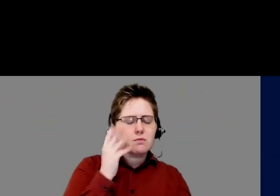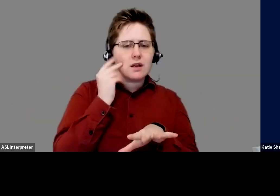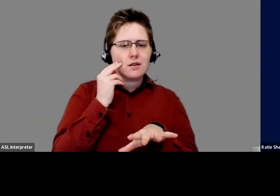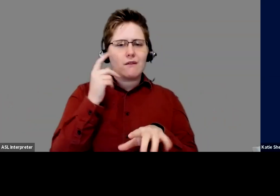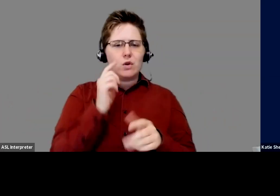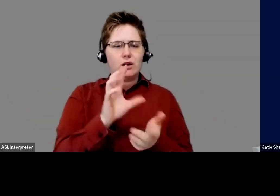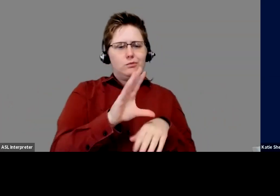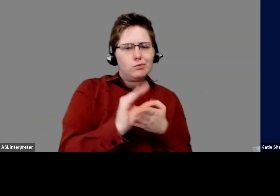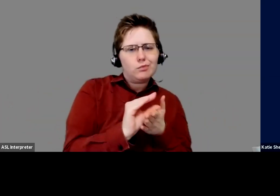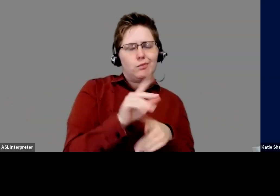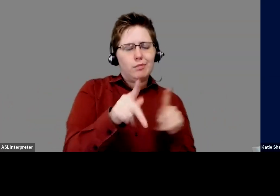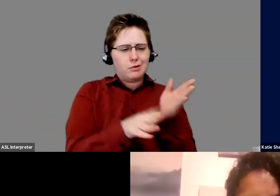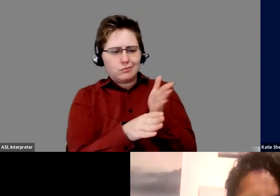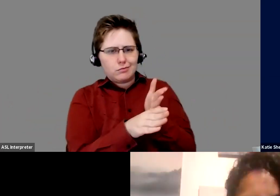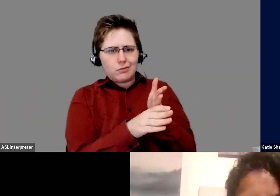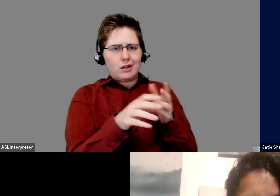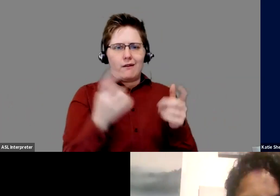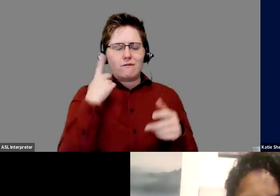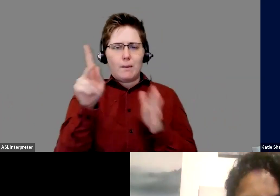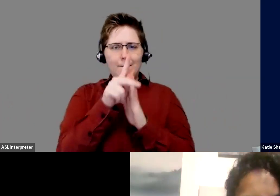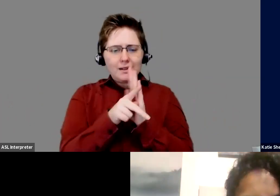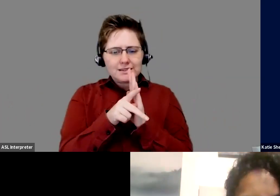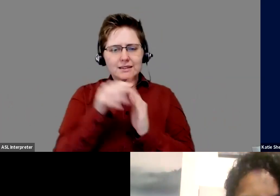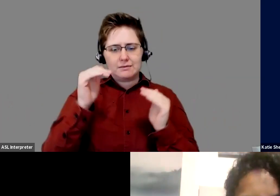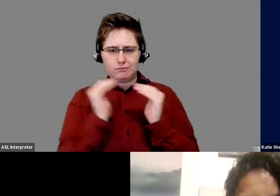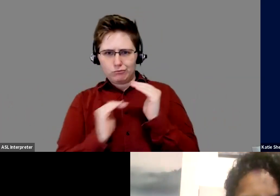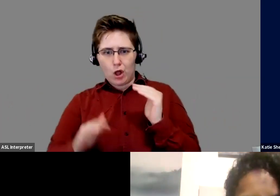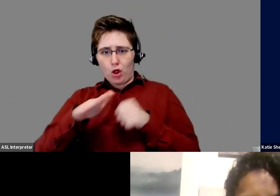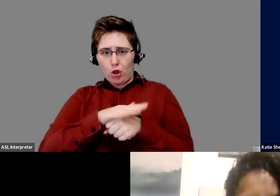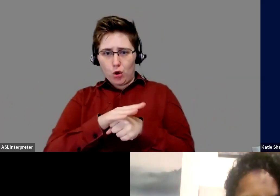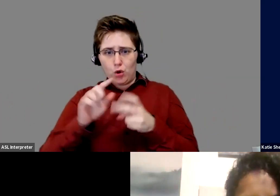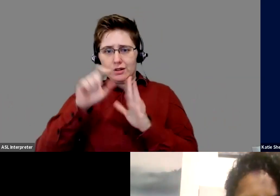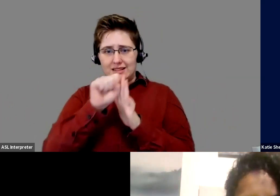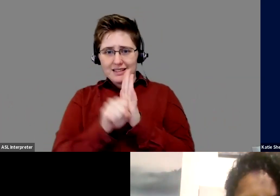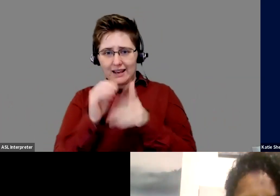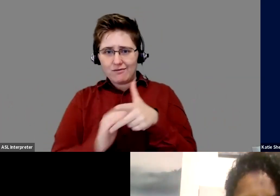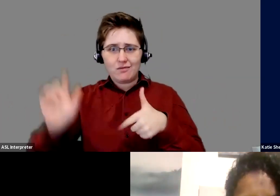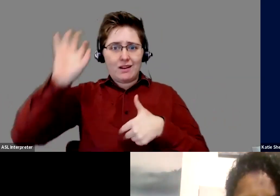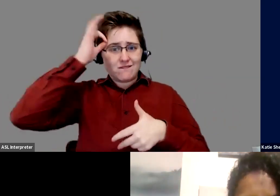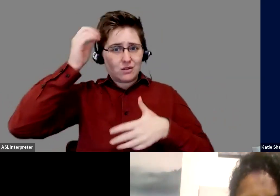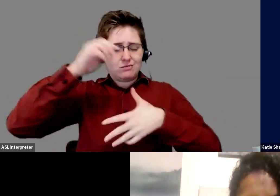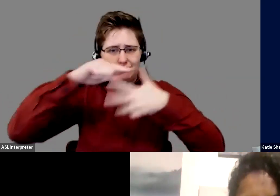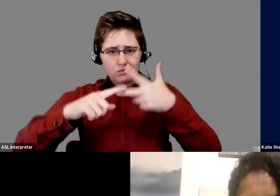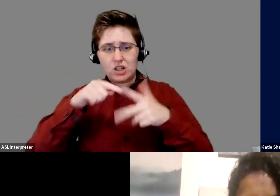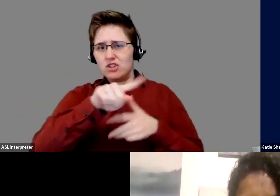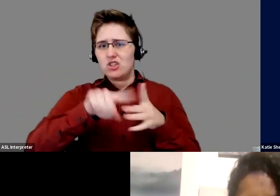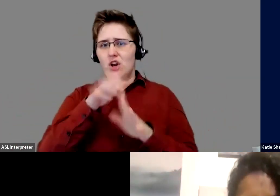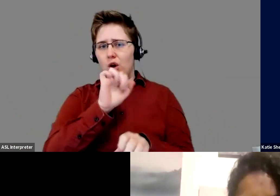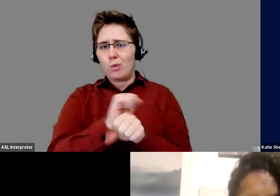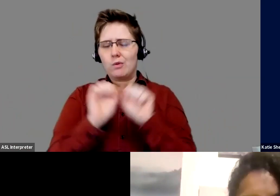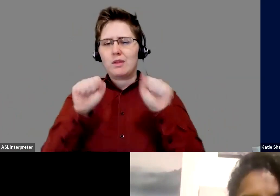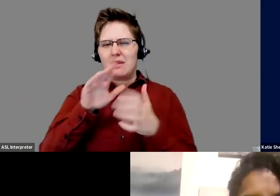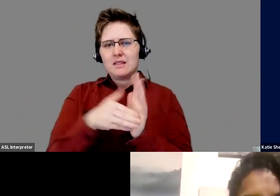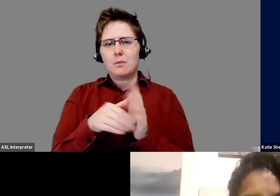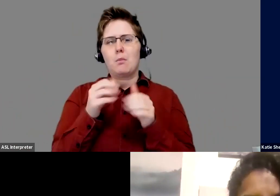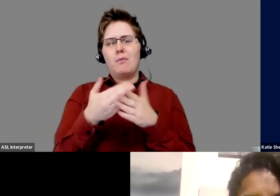policymaking at the local, state, and federal levels. Valerie began her advocacy work at the Ability Center before going on to partner